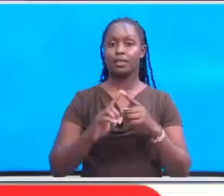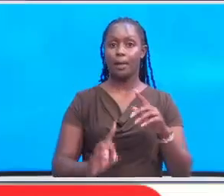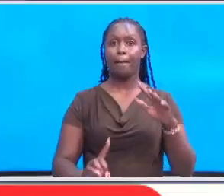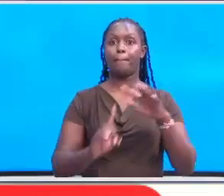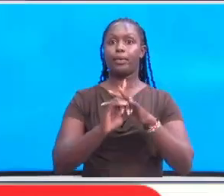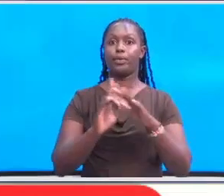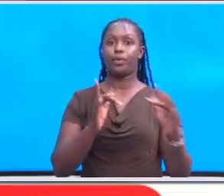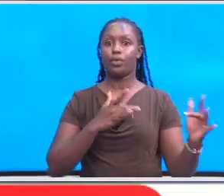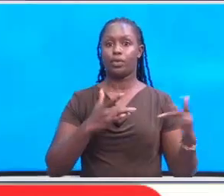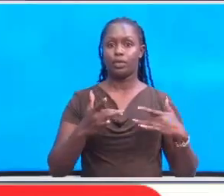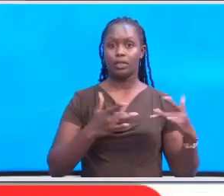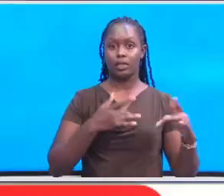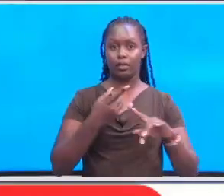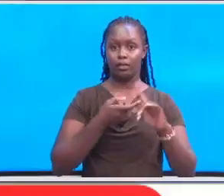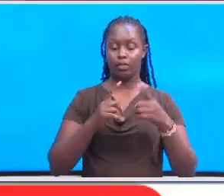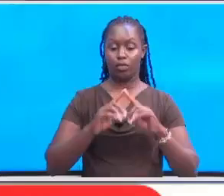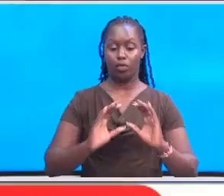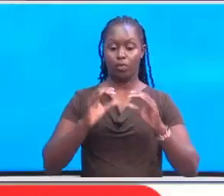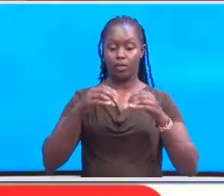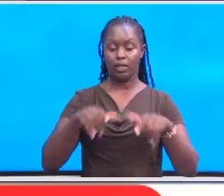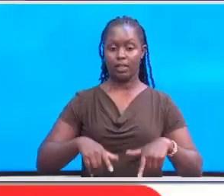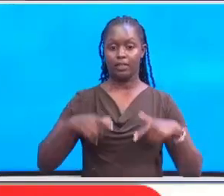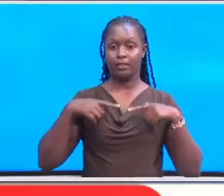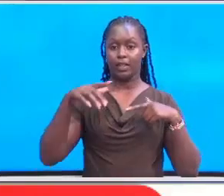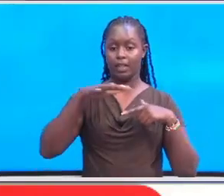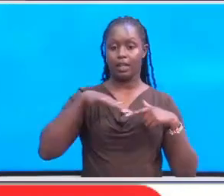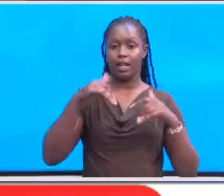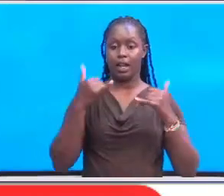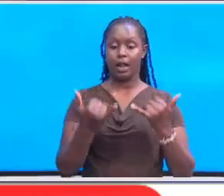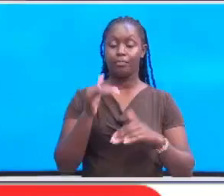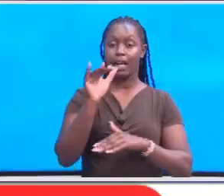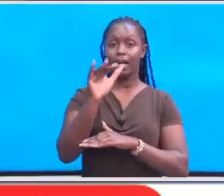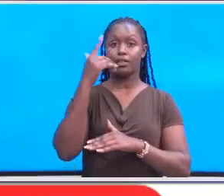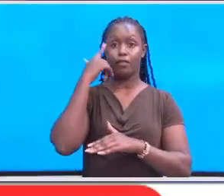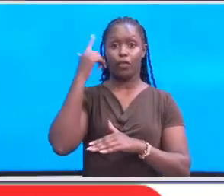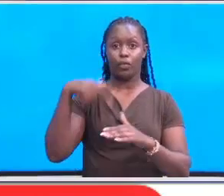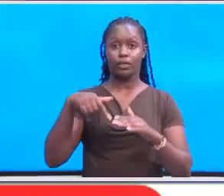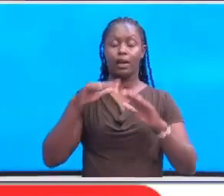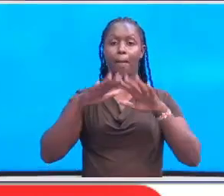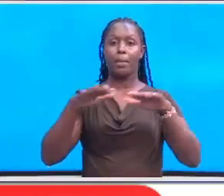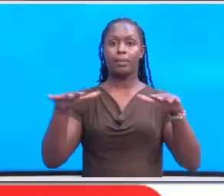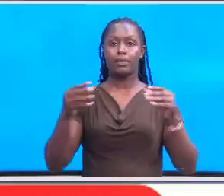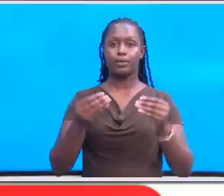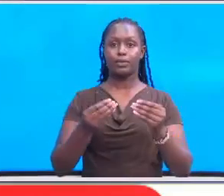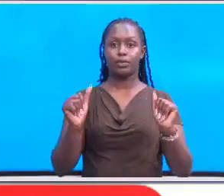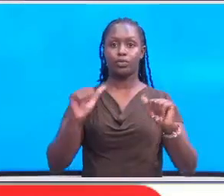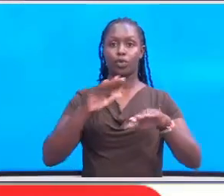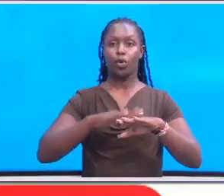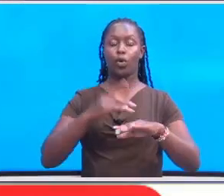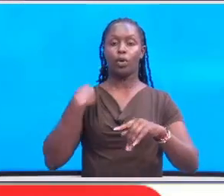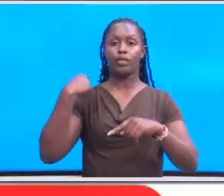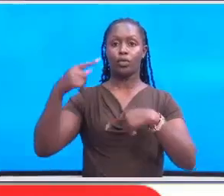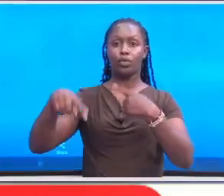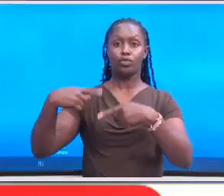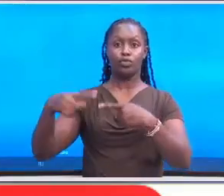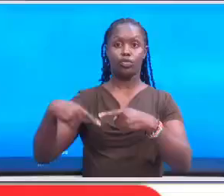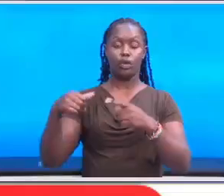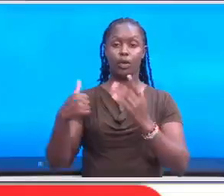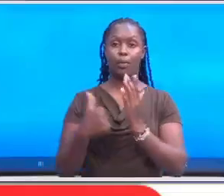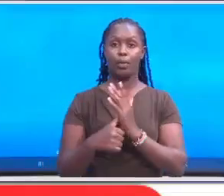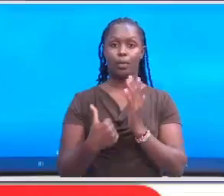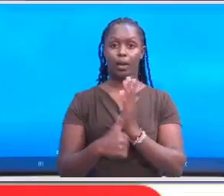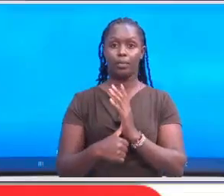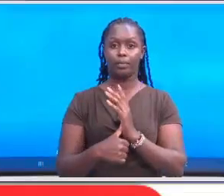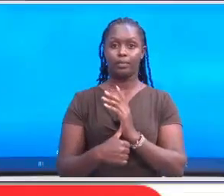concerns among communities living in the area who are now demanding for a permanent solution to the recurring border clashes. Sheila